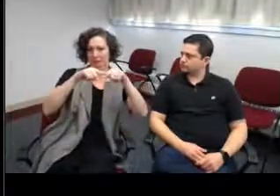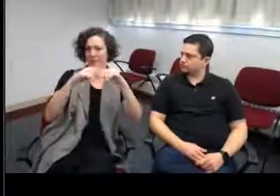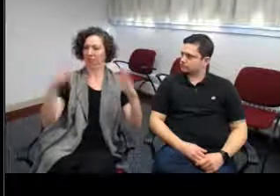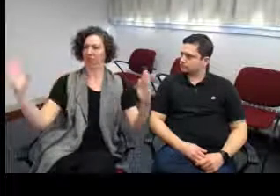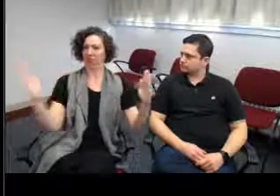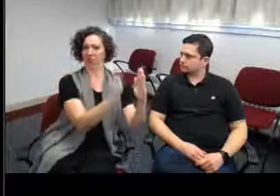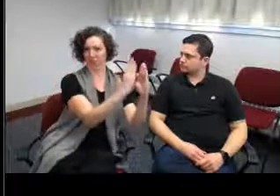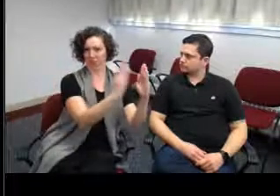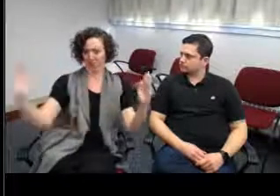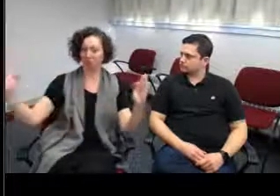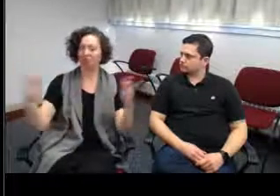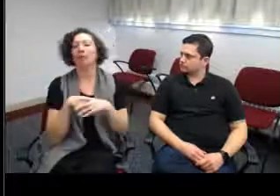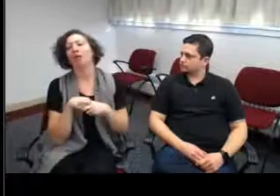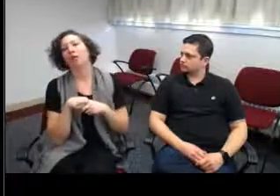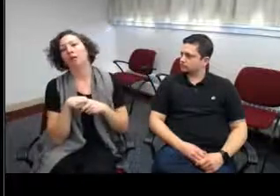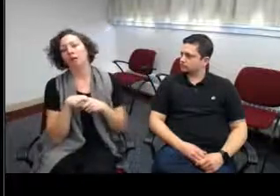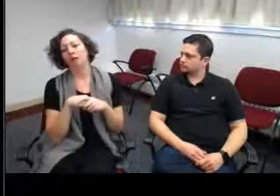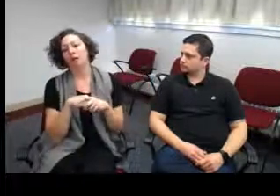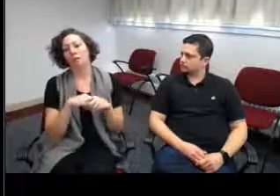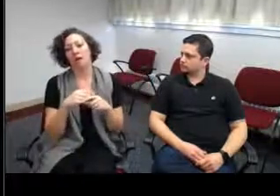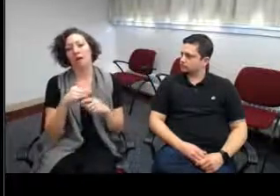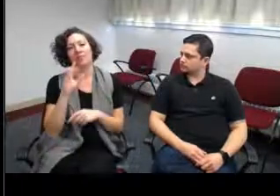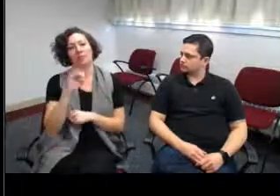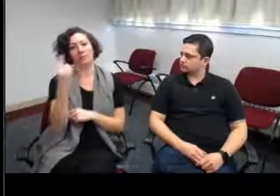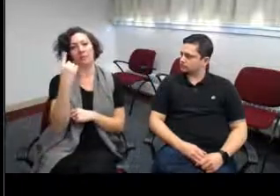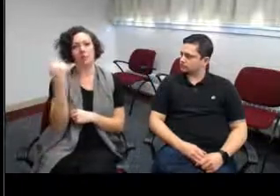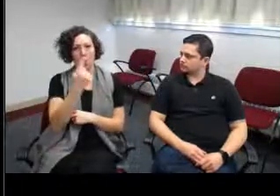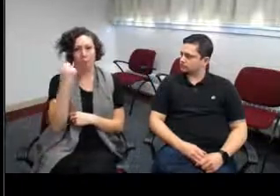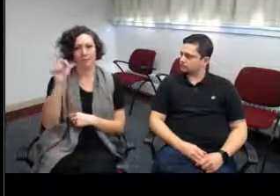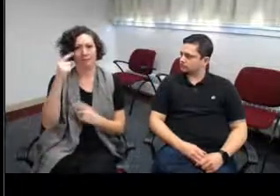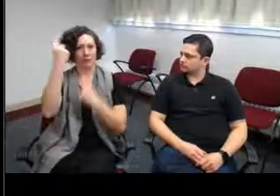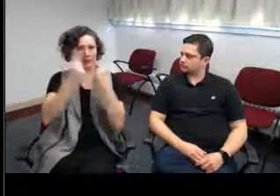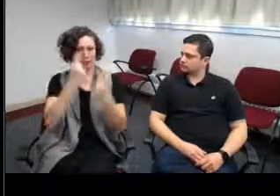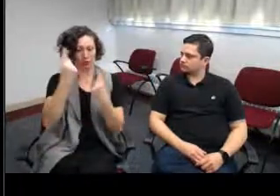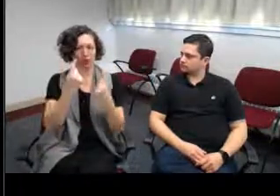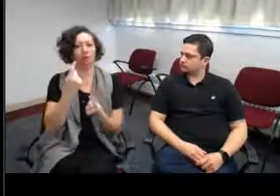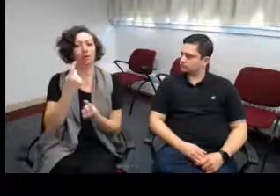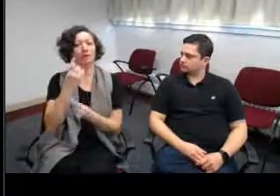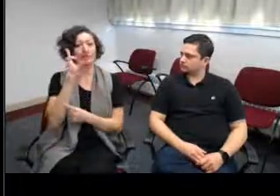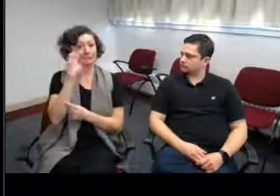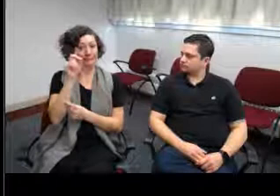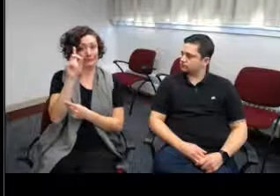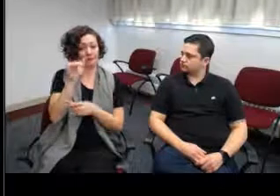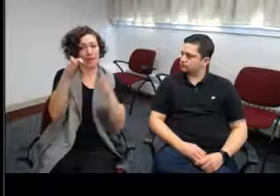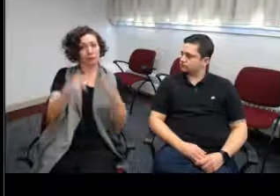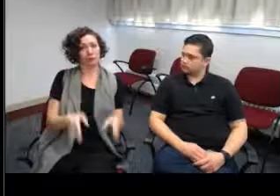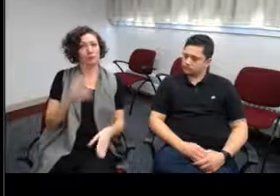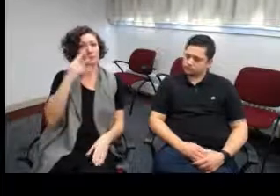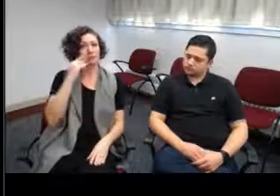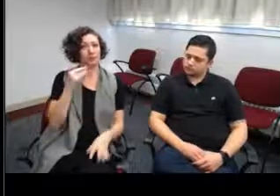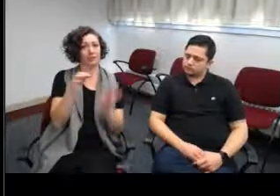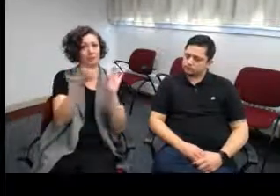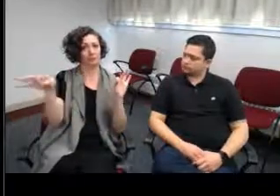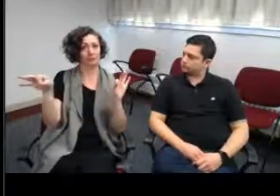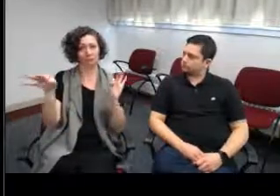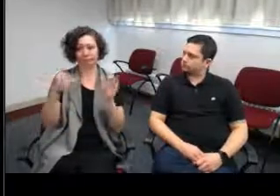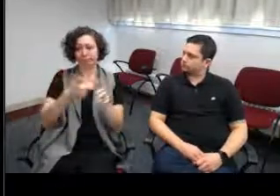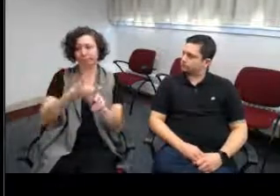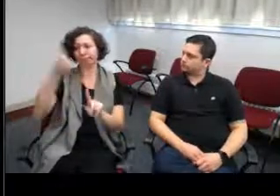We don't know how long, it depends on the individual, but it could be a longer time without language versus less